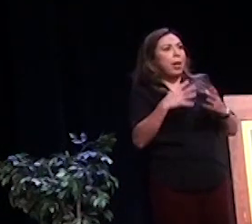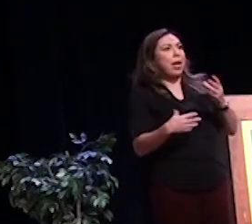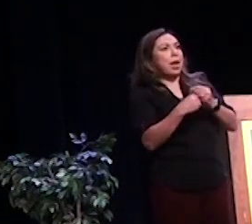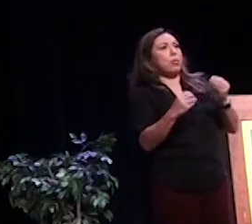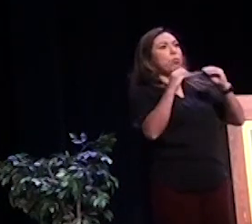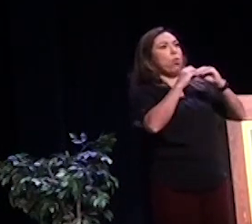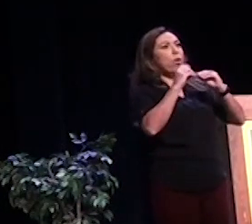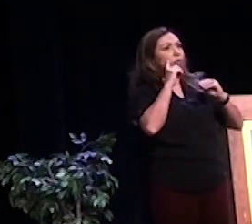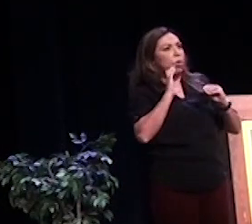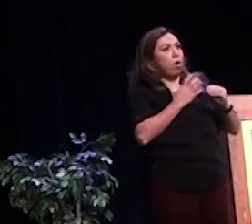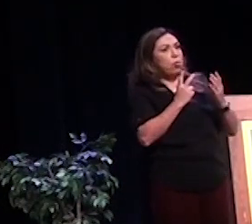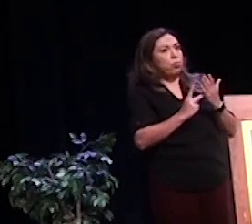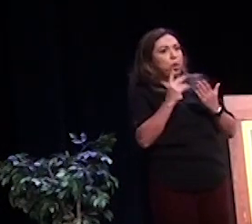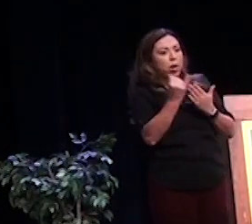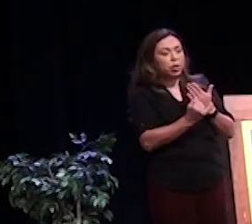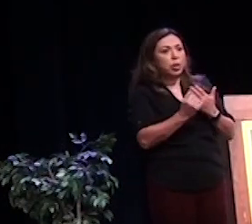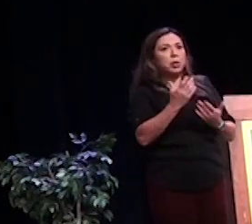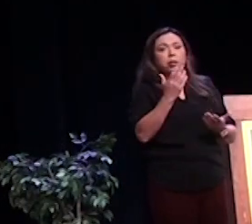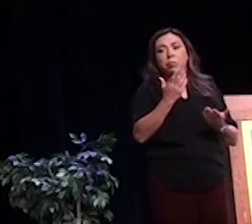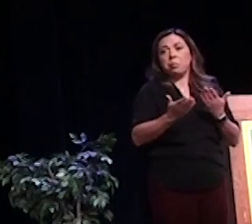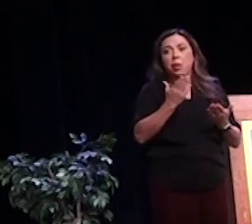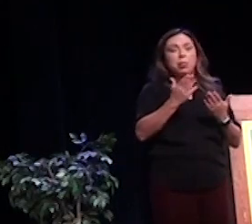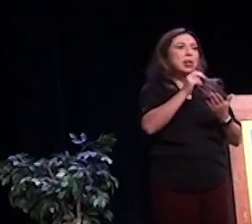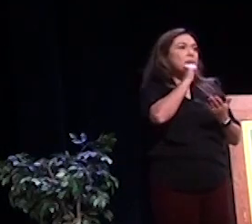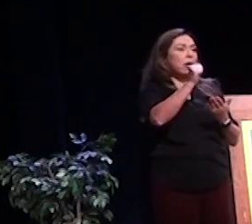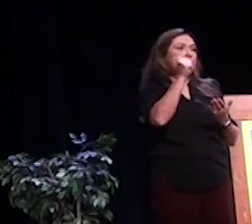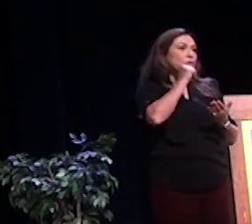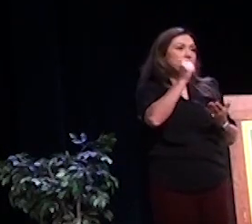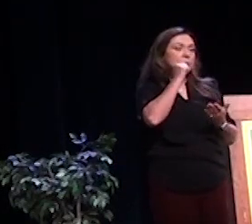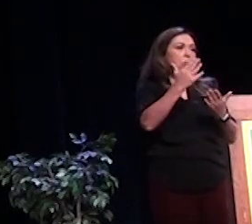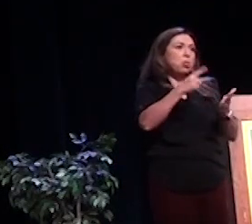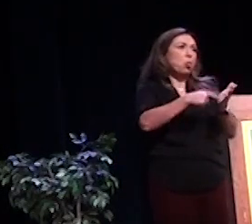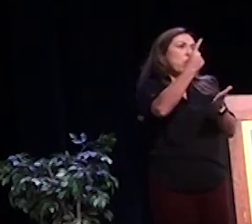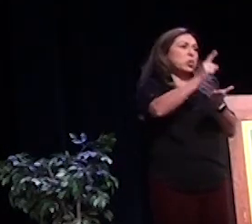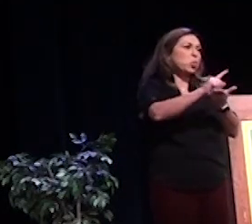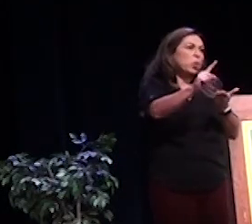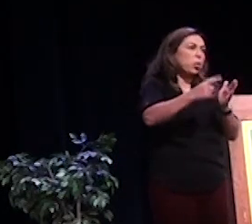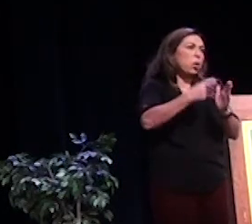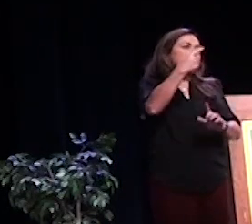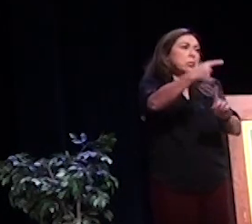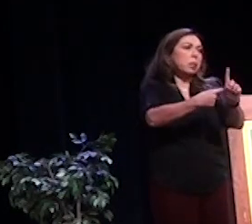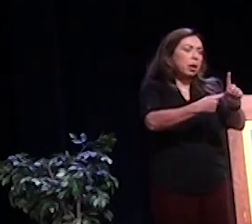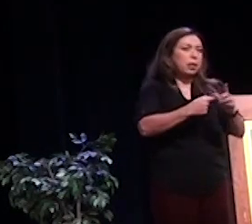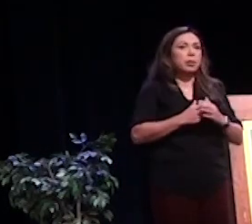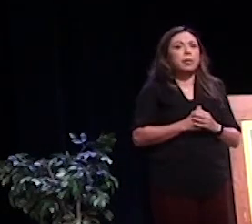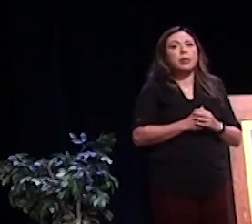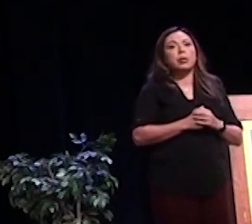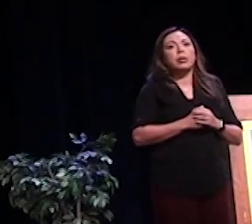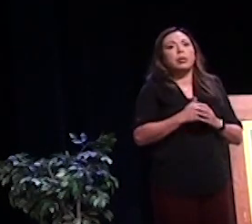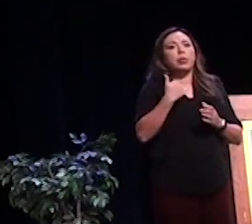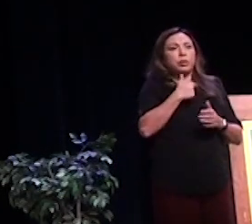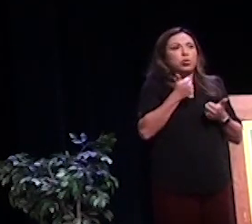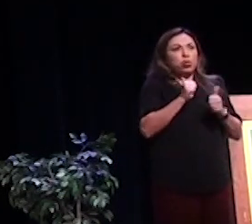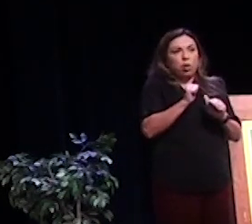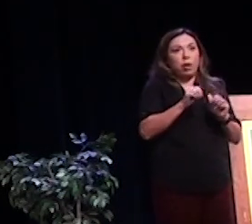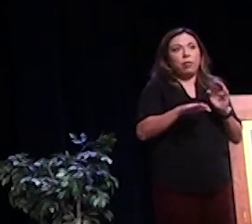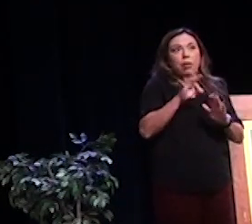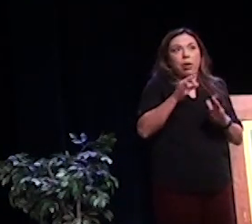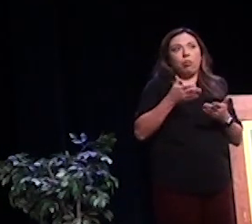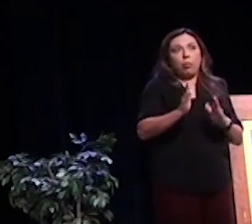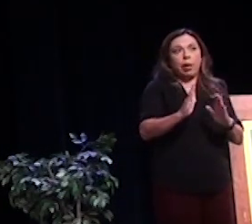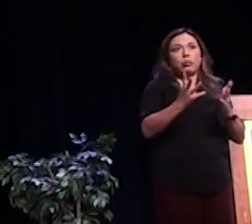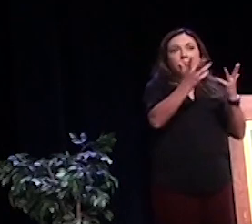project. Maybe not every day, but maybe once a week, maybe once a month. And we've identified ways to make that happen.